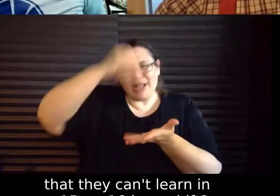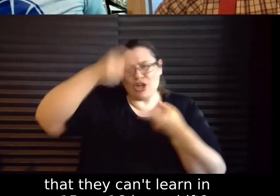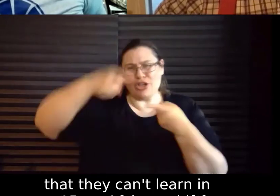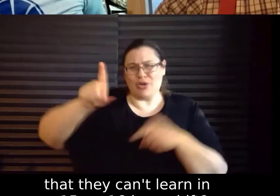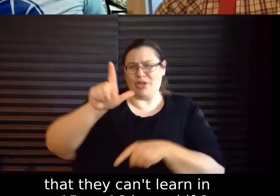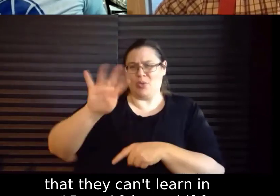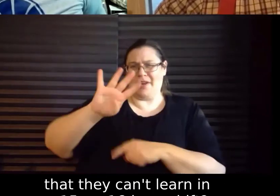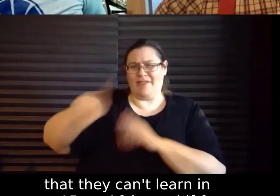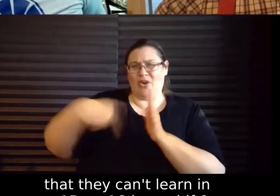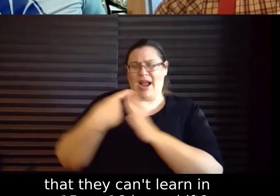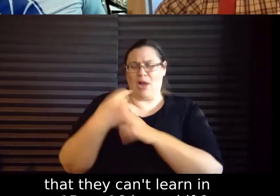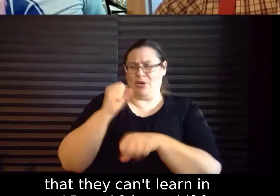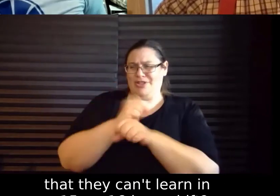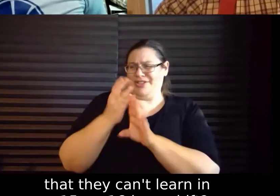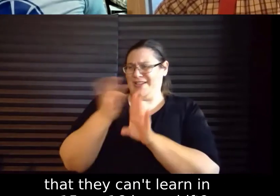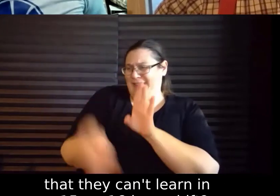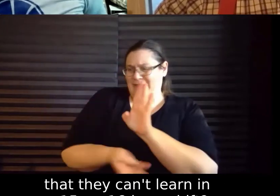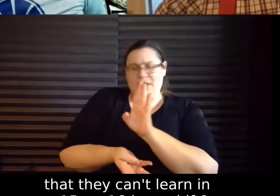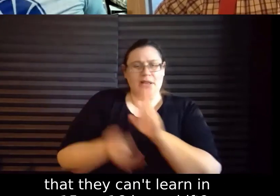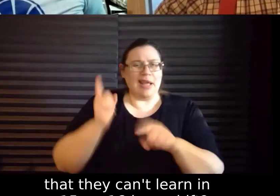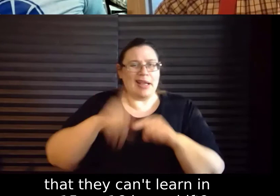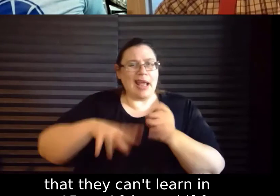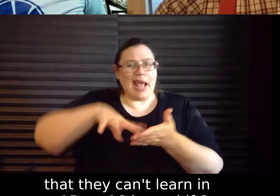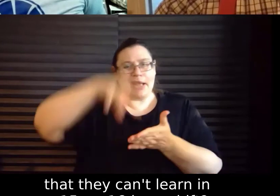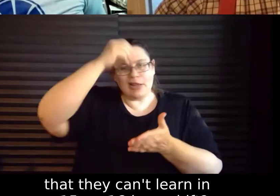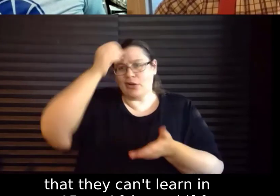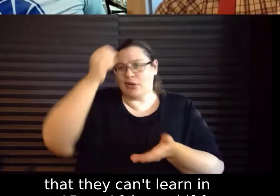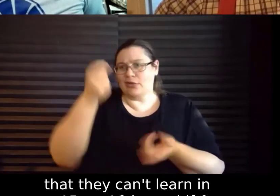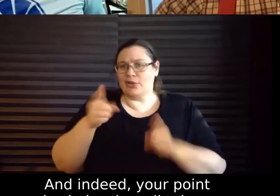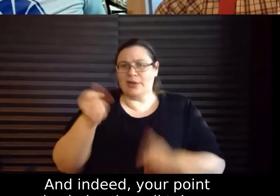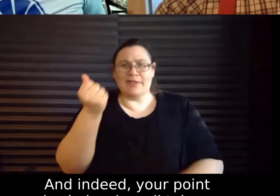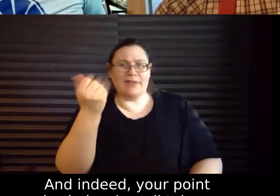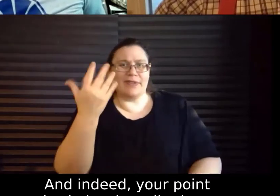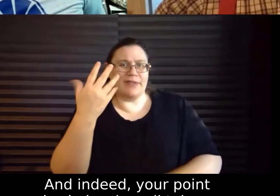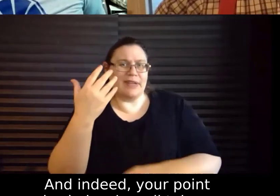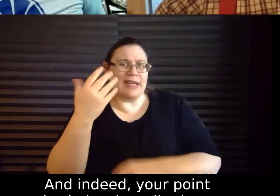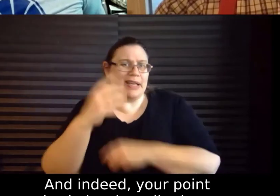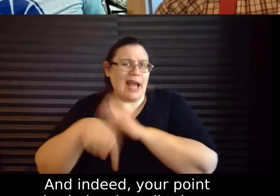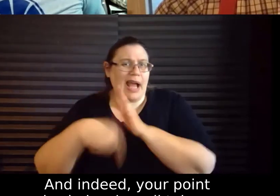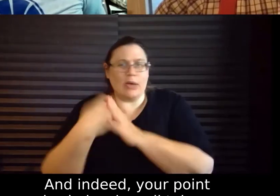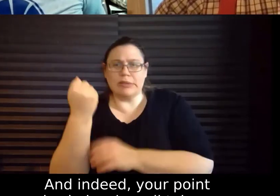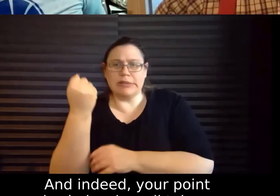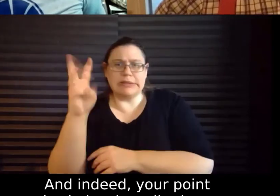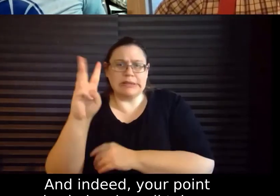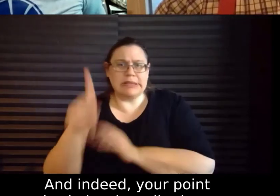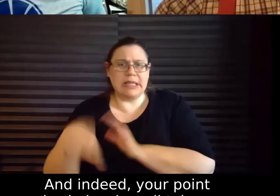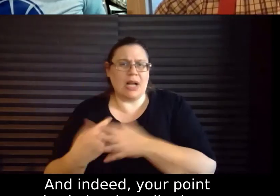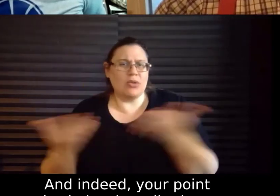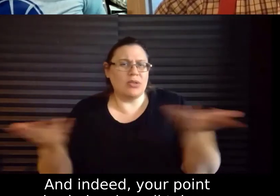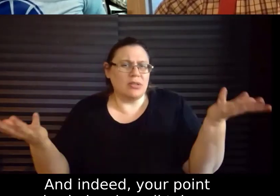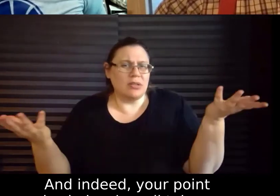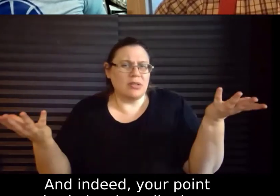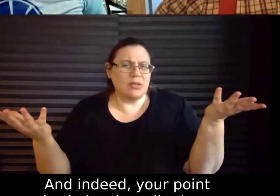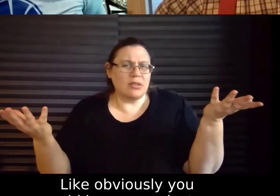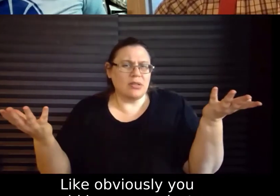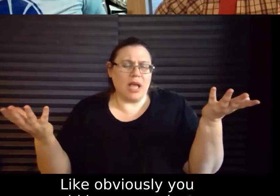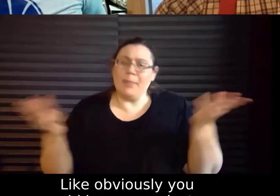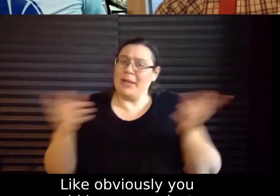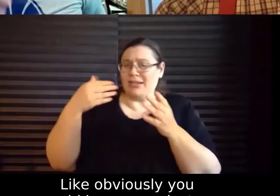they can't learn in a 15 or 16-hour shift? And indeed, your point is obviously well